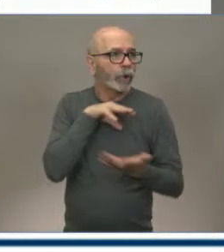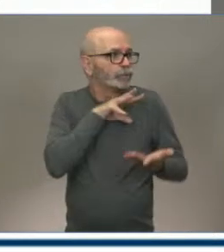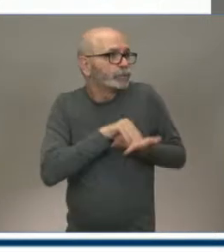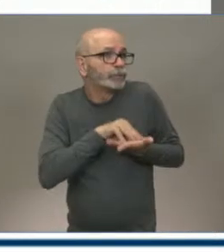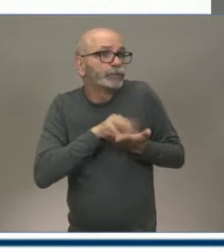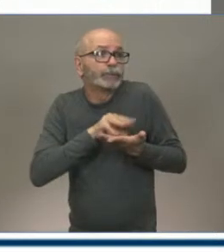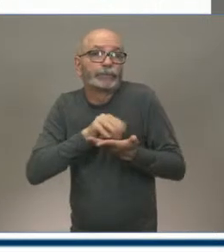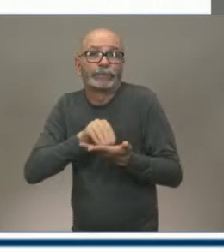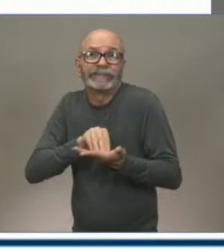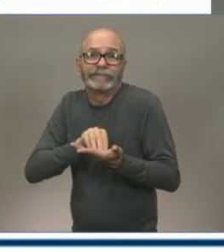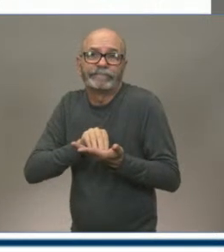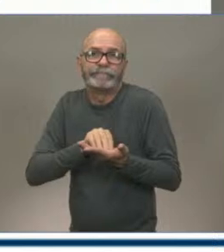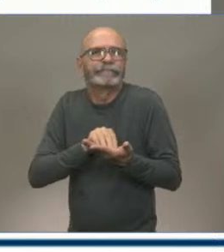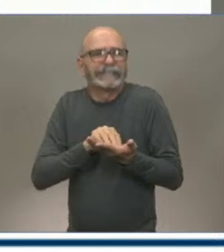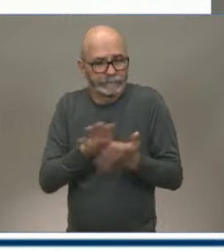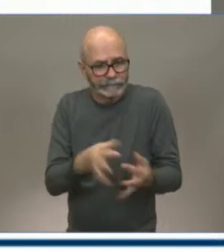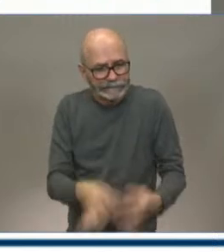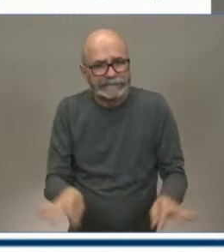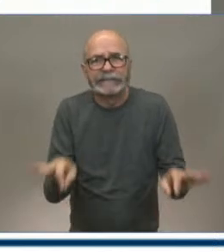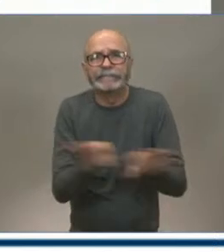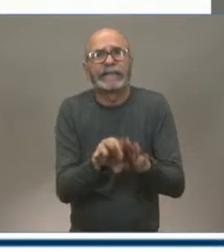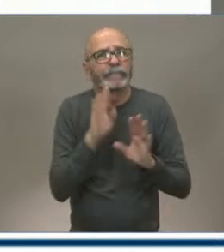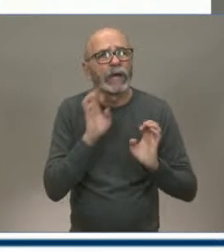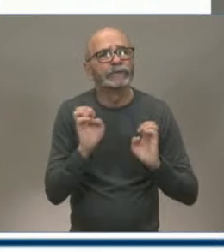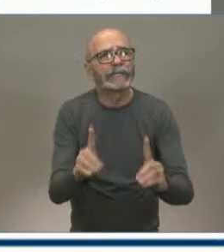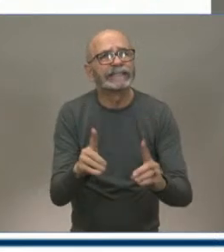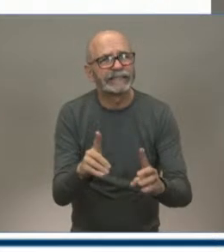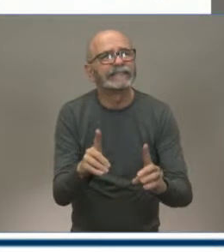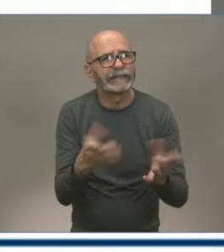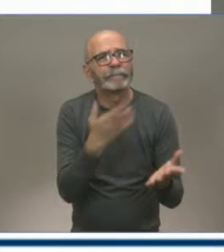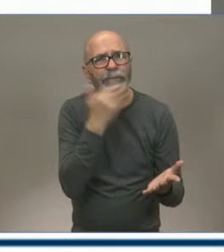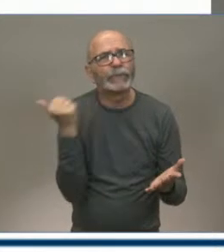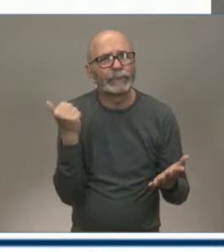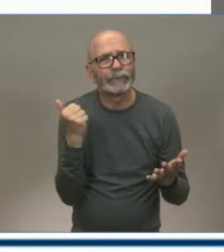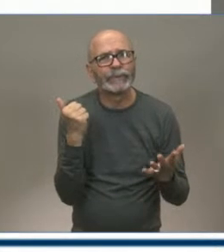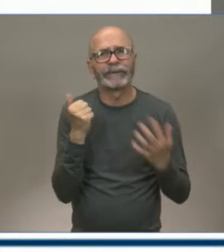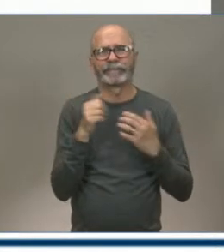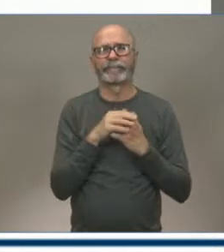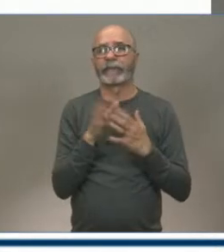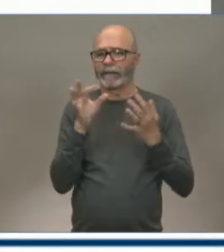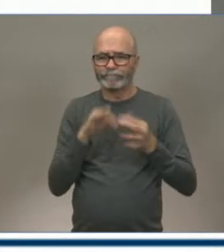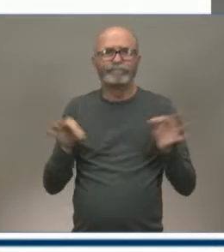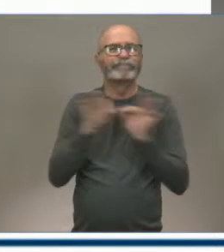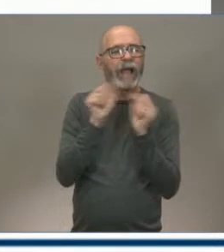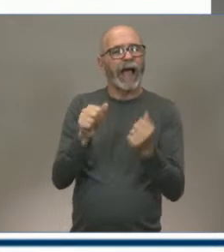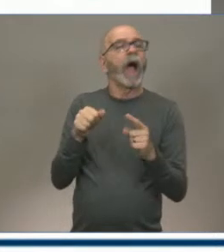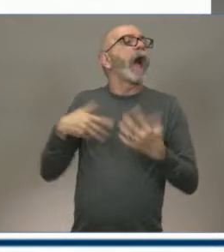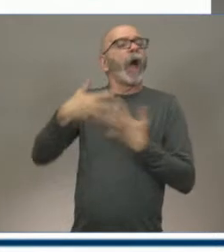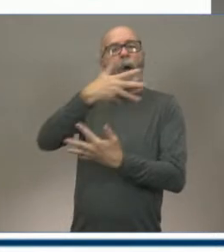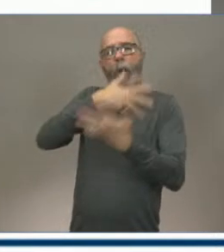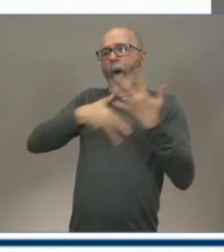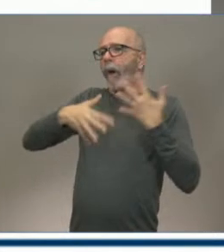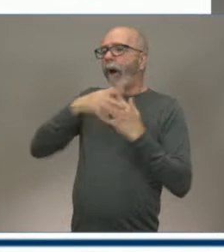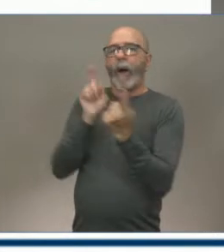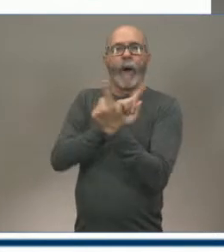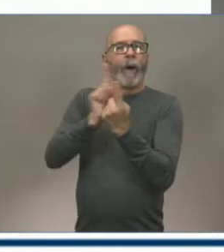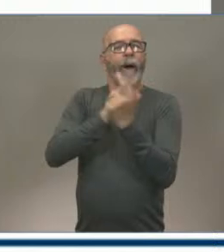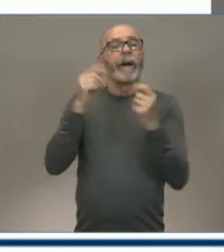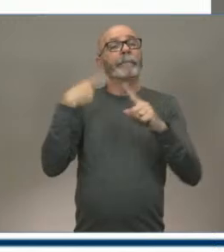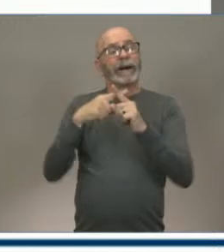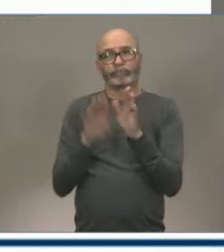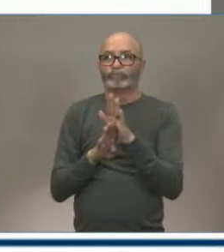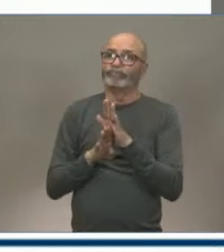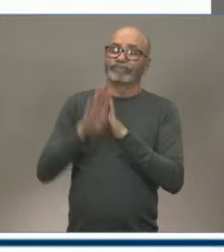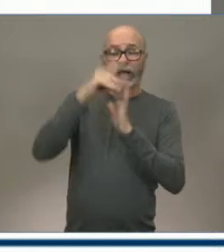for them, for their education, for their physical and social development and their socialization, and for many for their